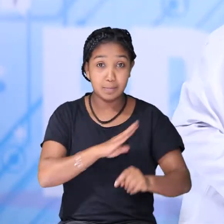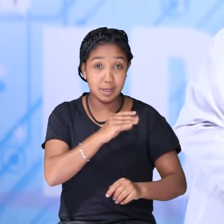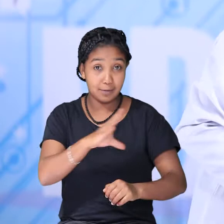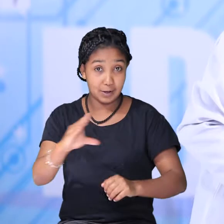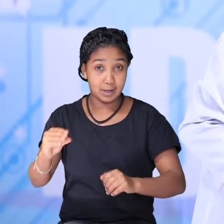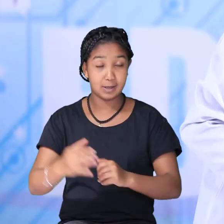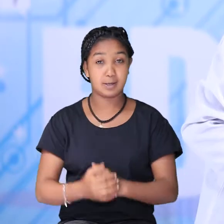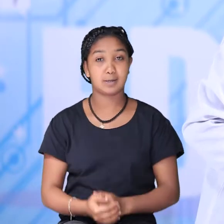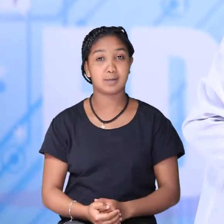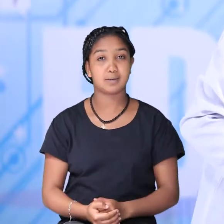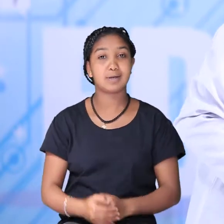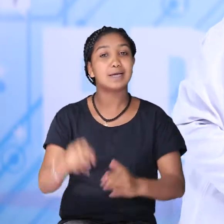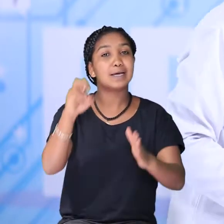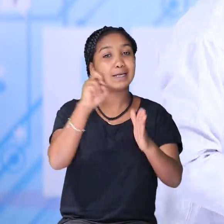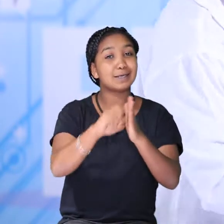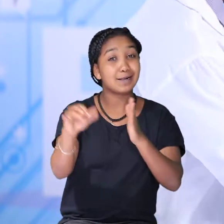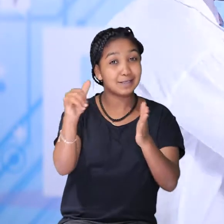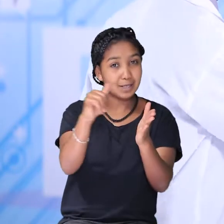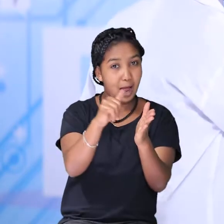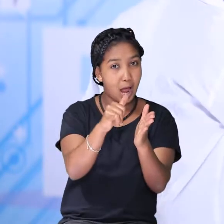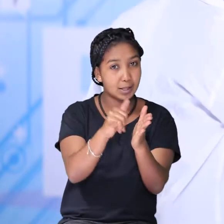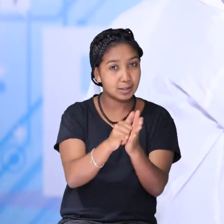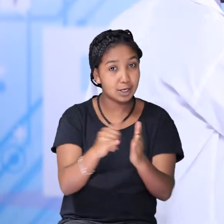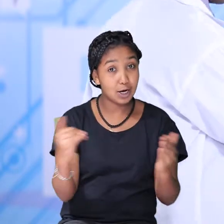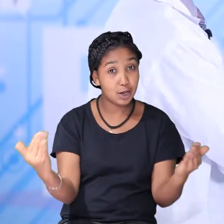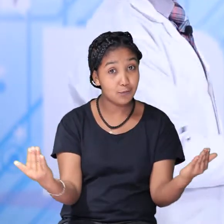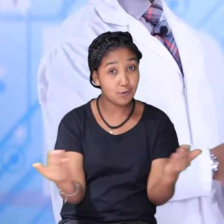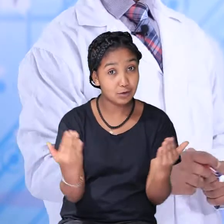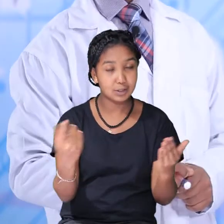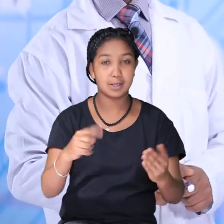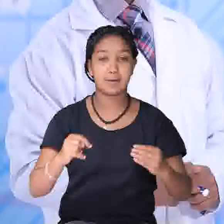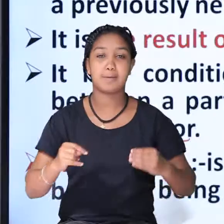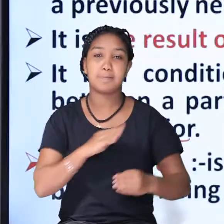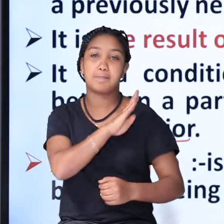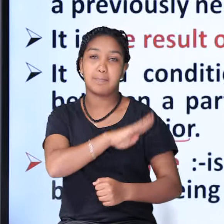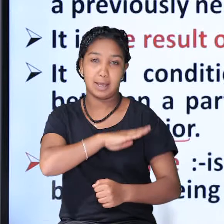and a result that reinforces the behavior.